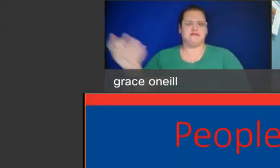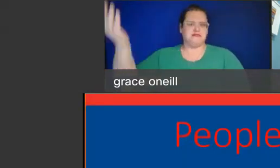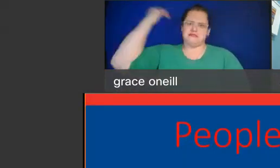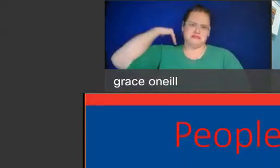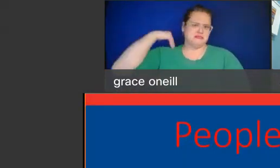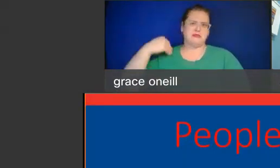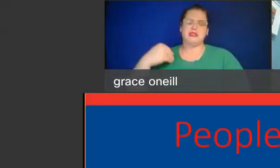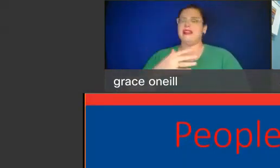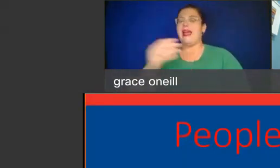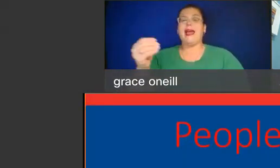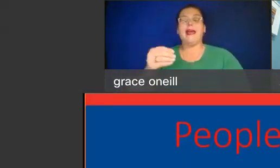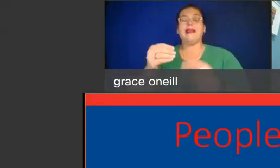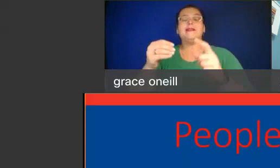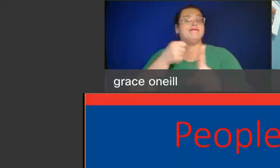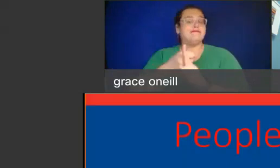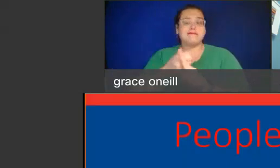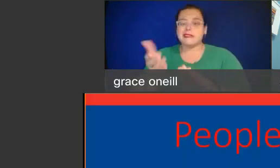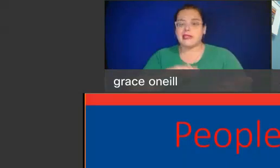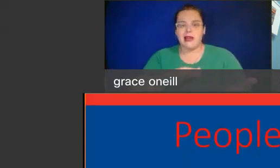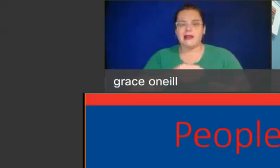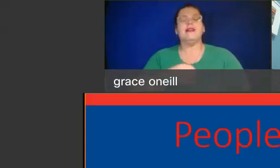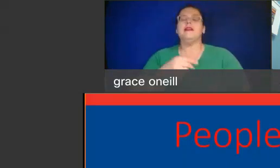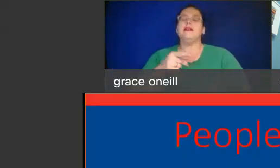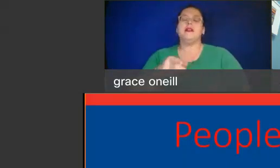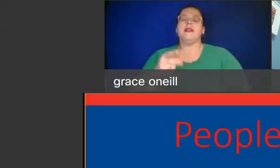unrelated. The person died from an underlying illness